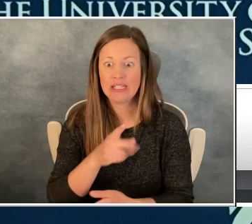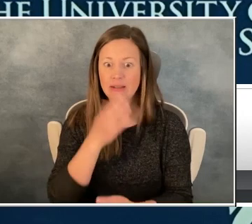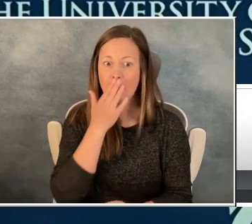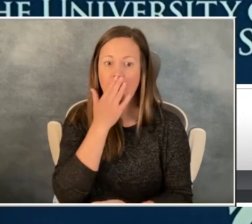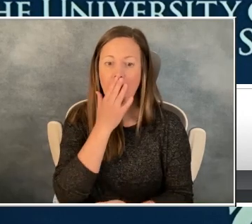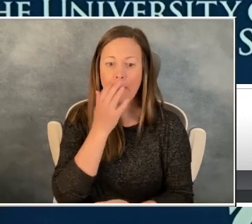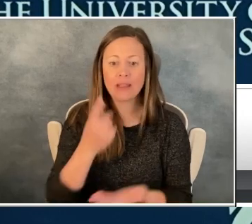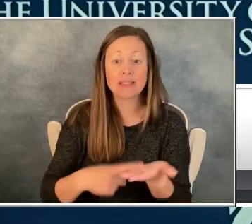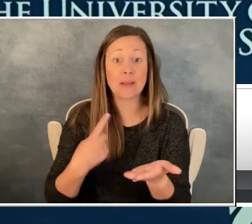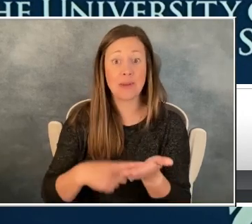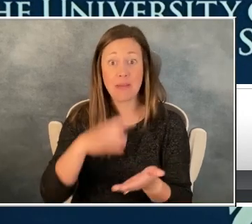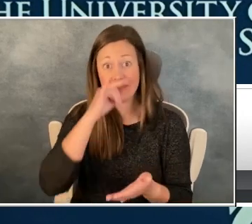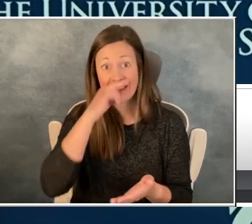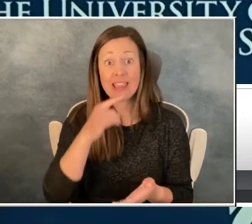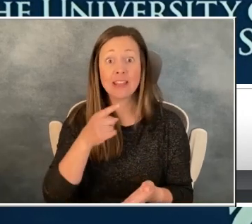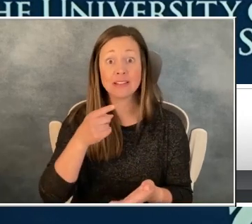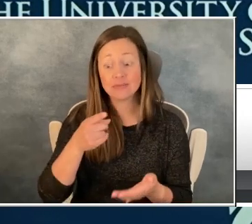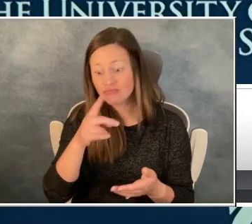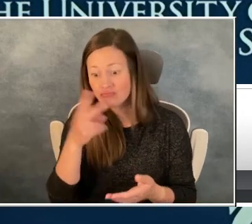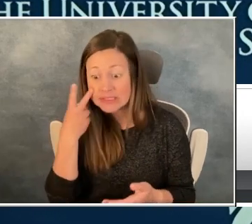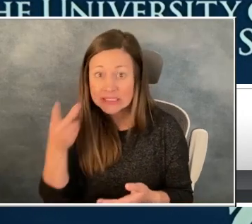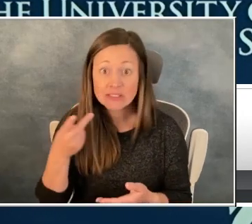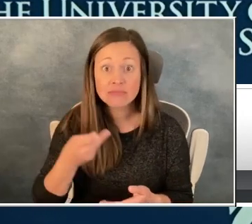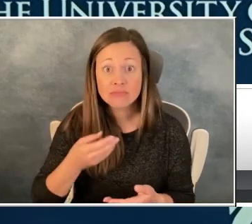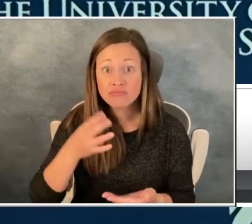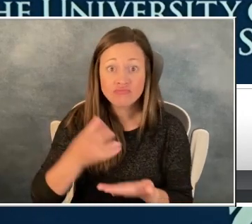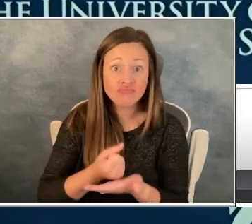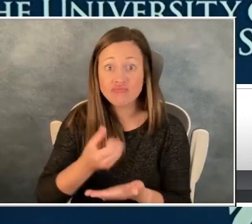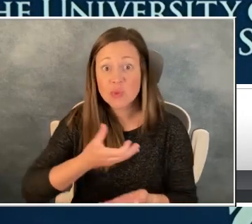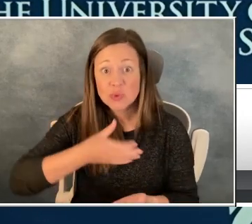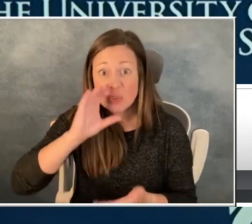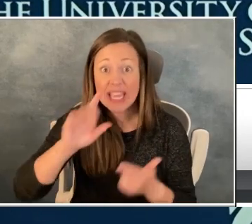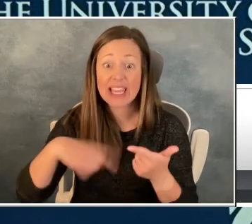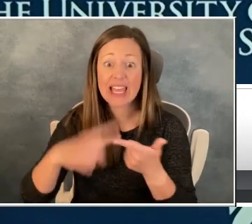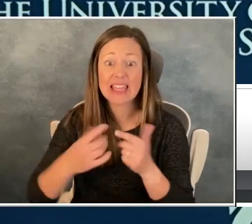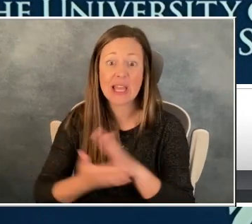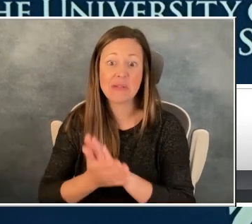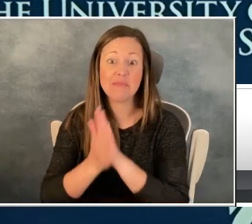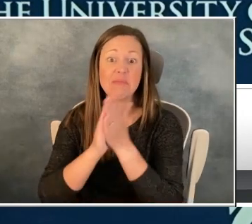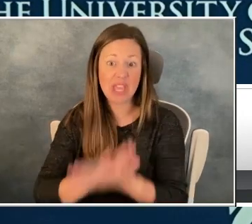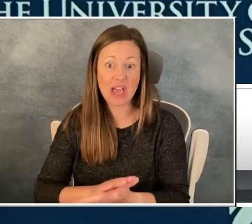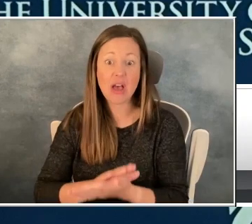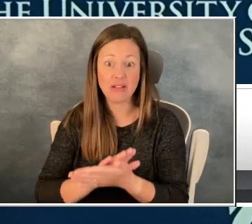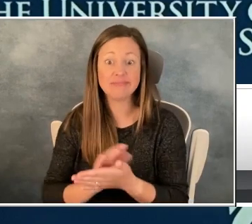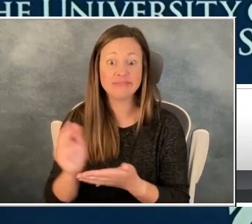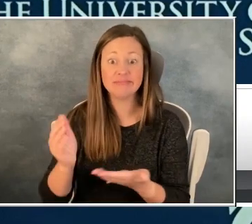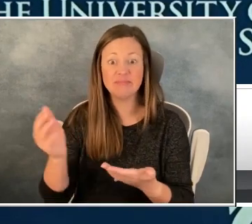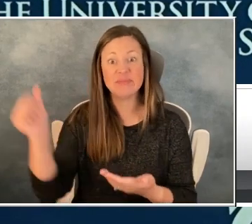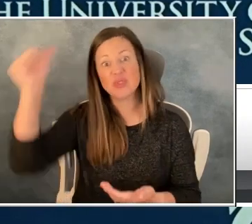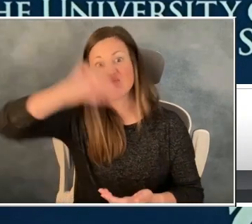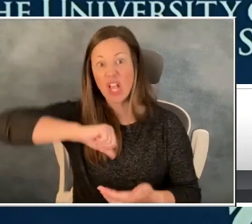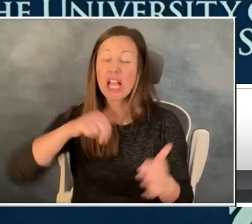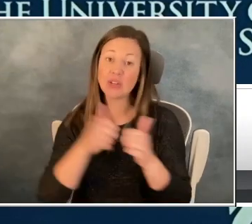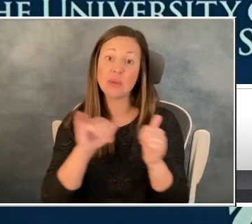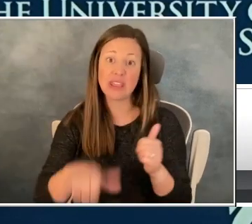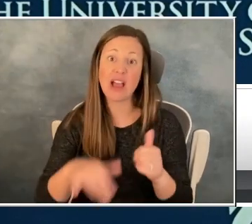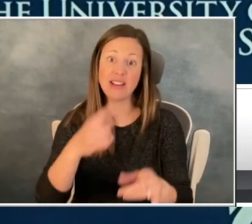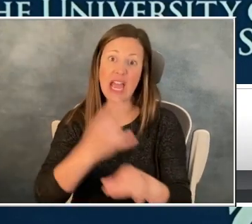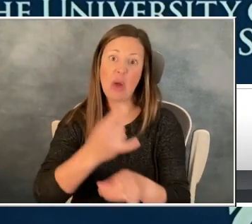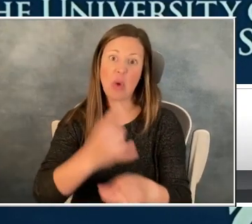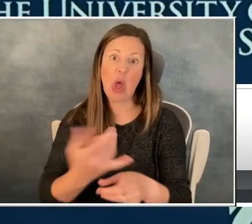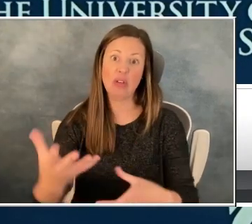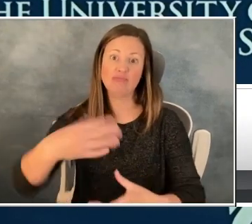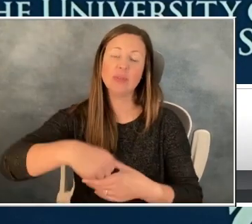have drank and become intoxicated from the amount of alcohol that's in hand sanitizers. Jeez. Fortunately, it's usually